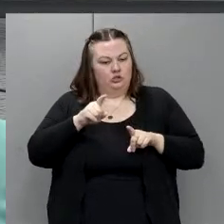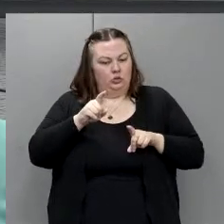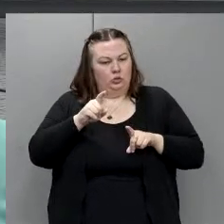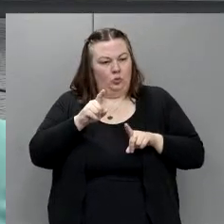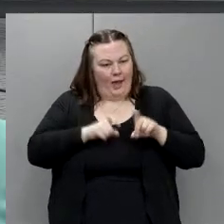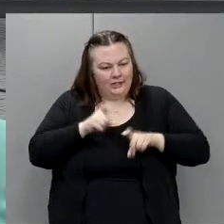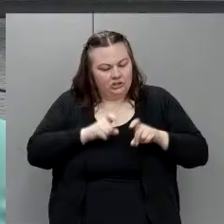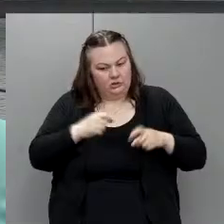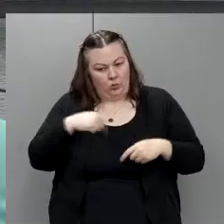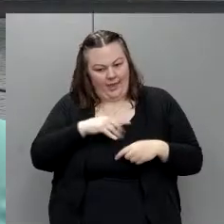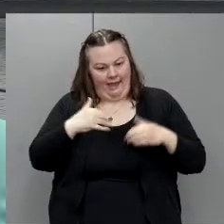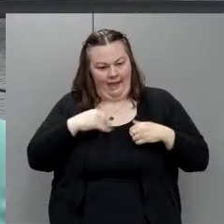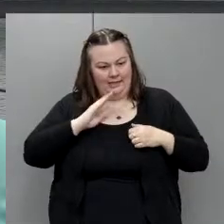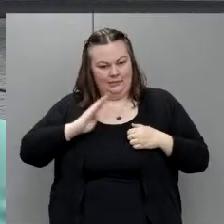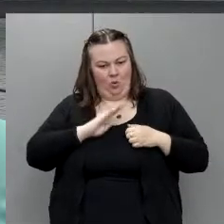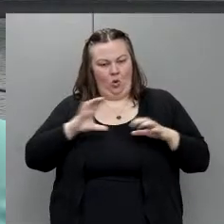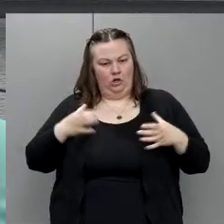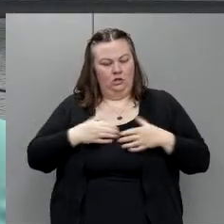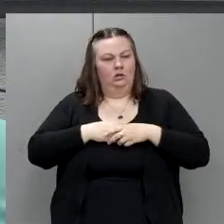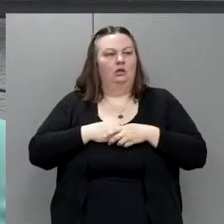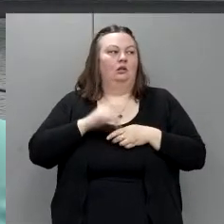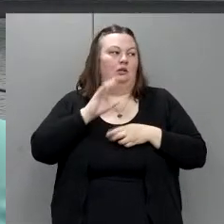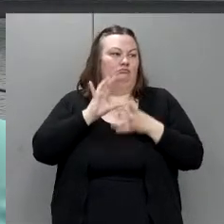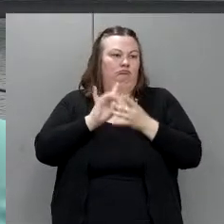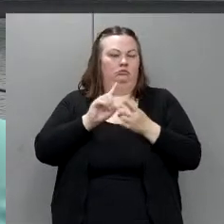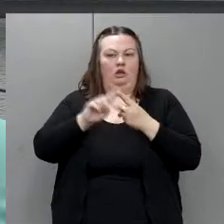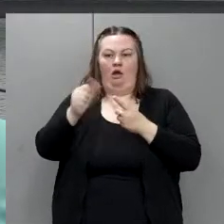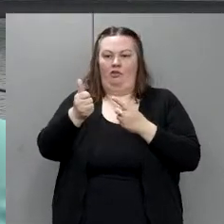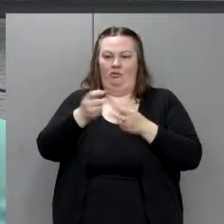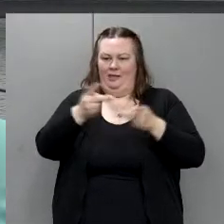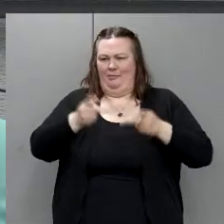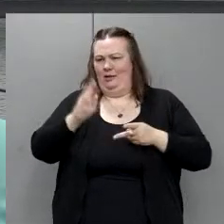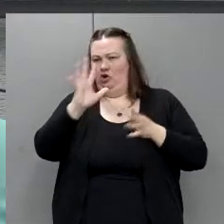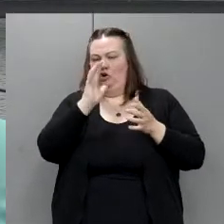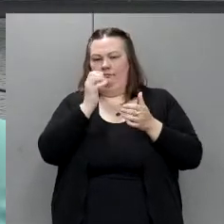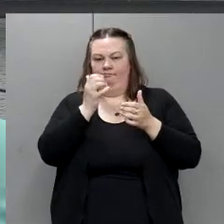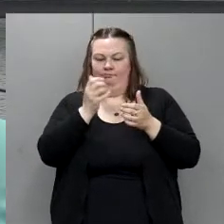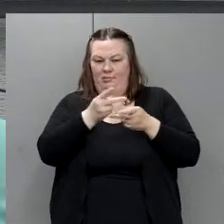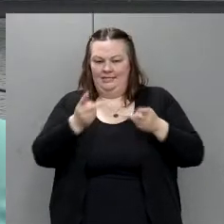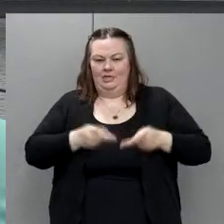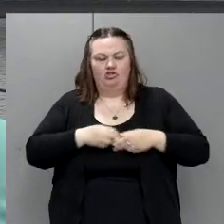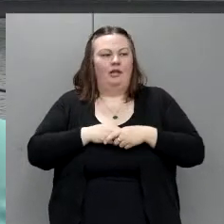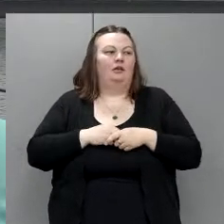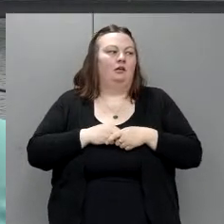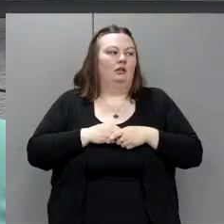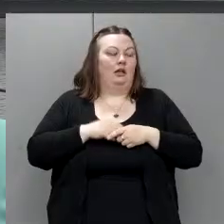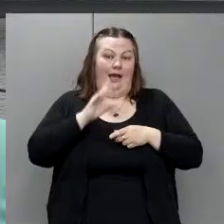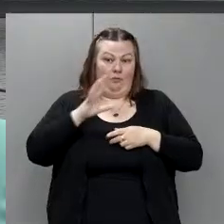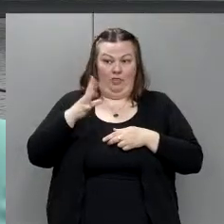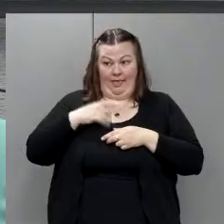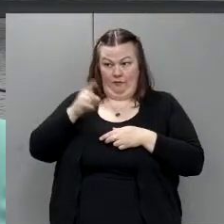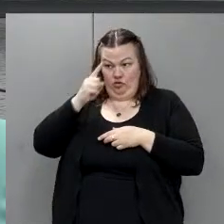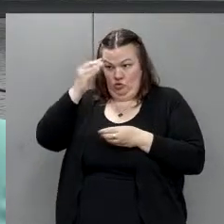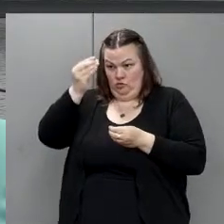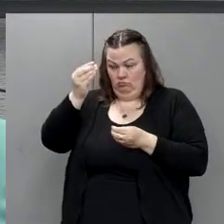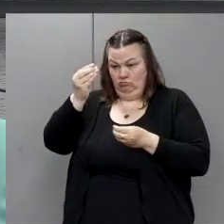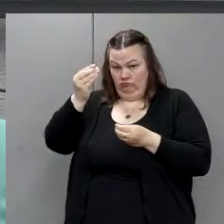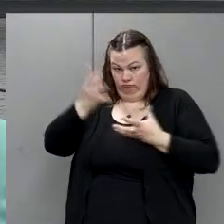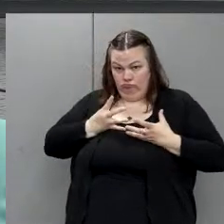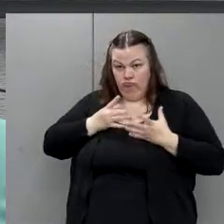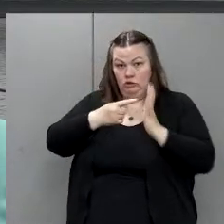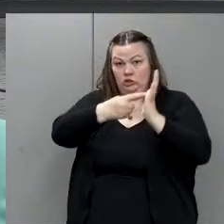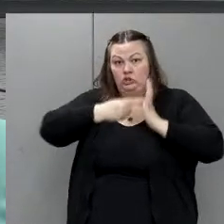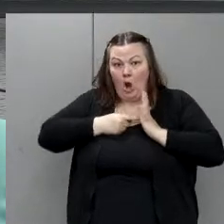far as other people in her position, I would like you to show me, I would like to be